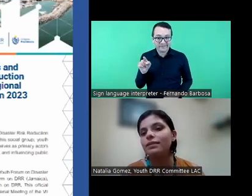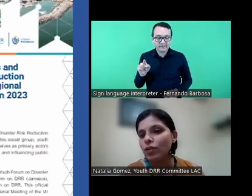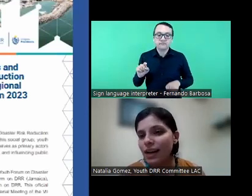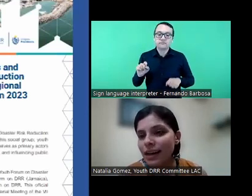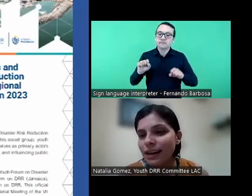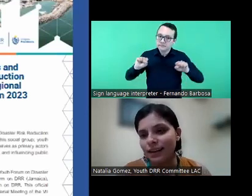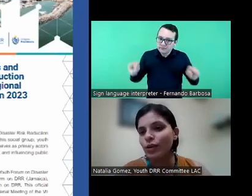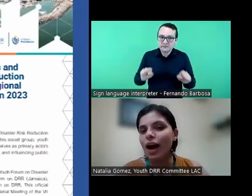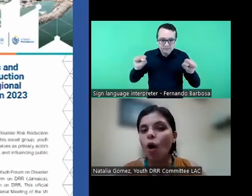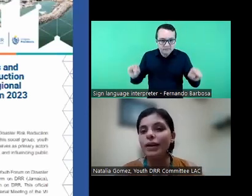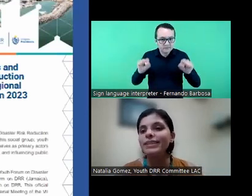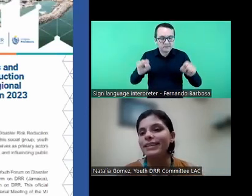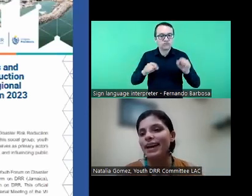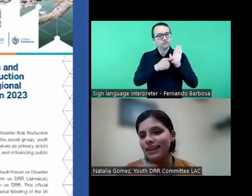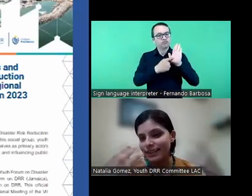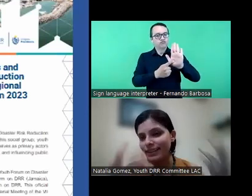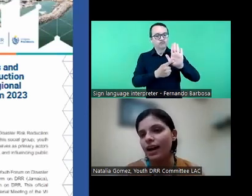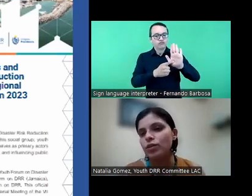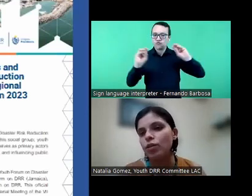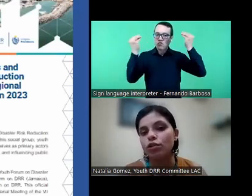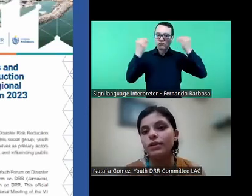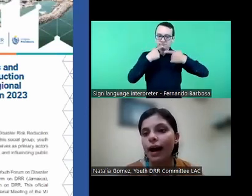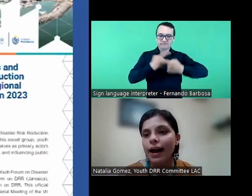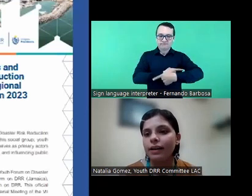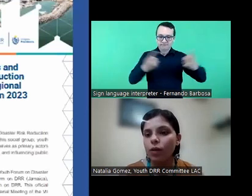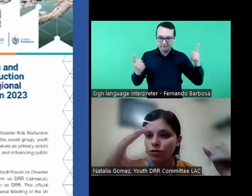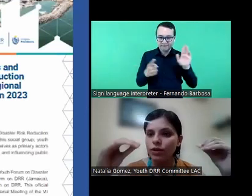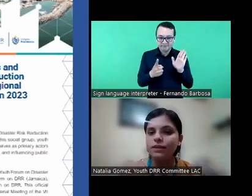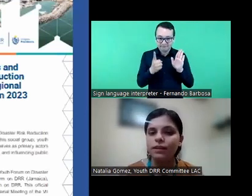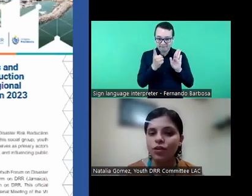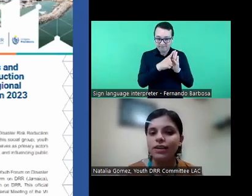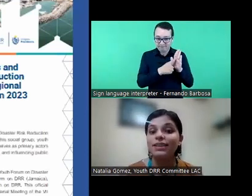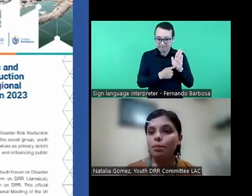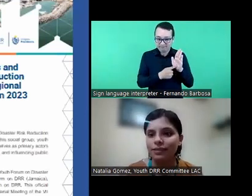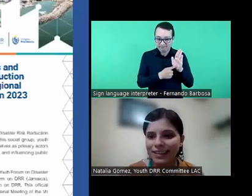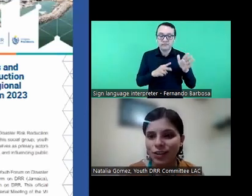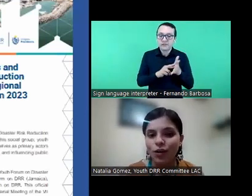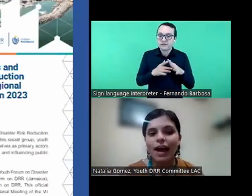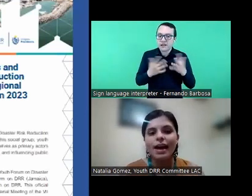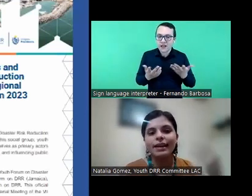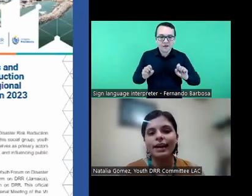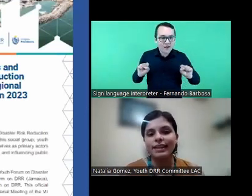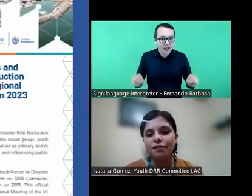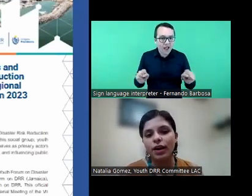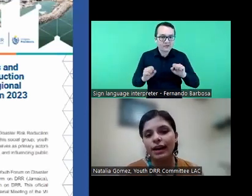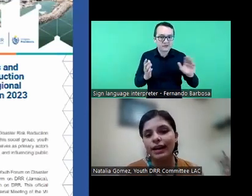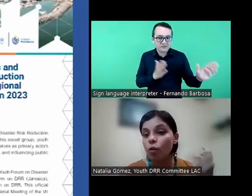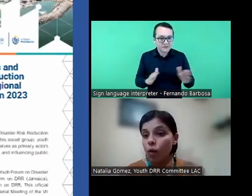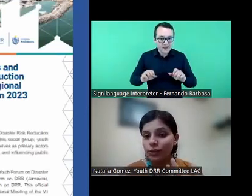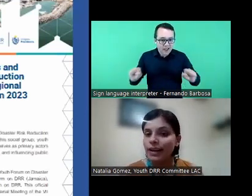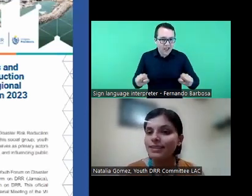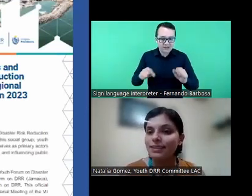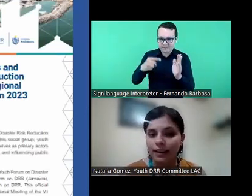Uruguay, part of its efforts was the presentation of the Youth Declaration, which was about what were the